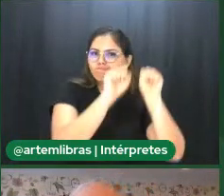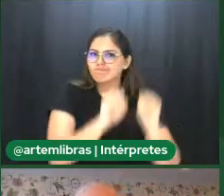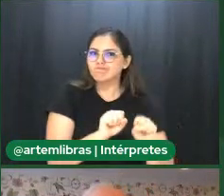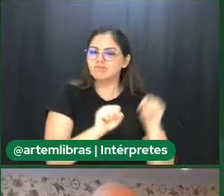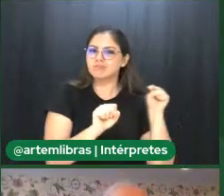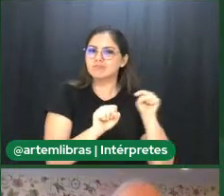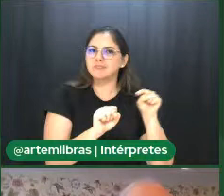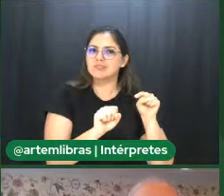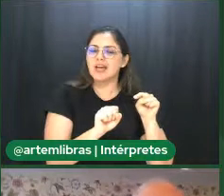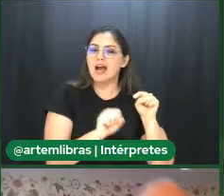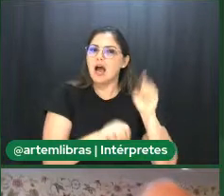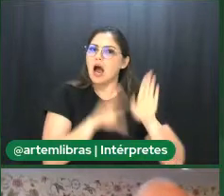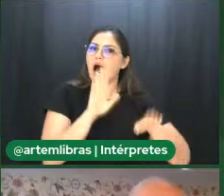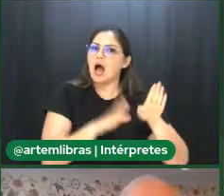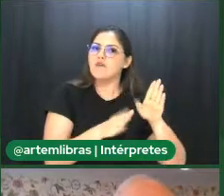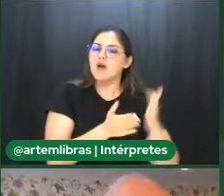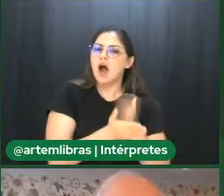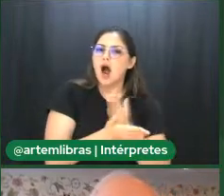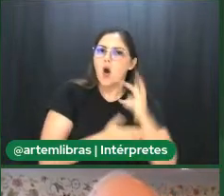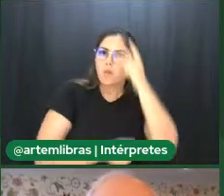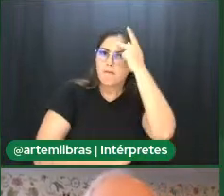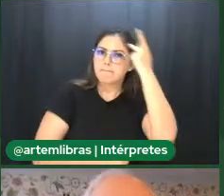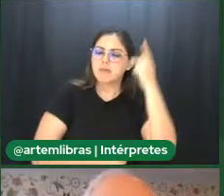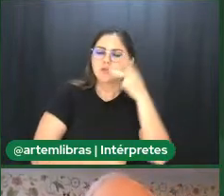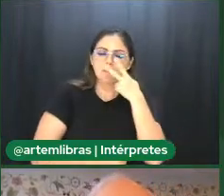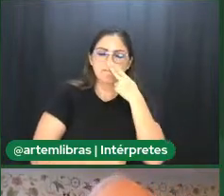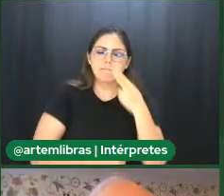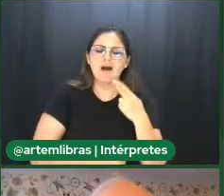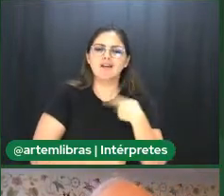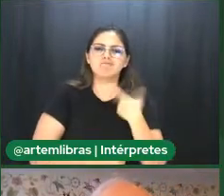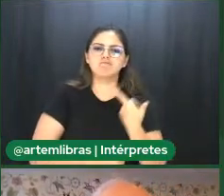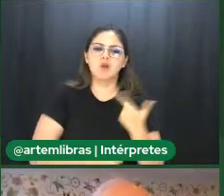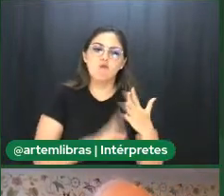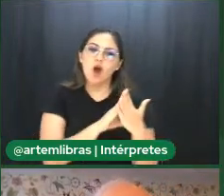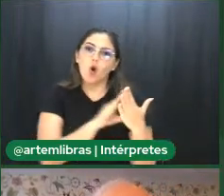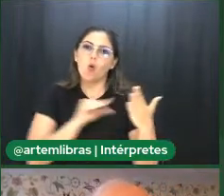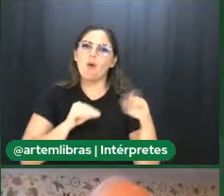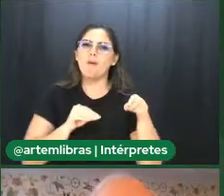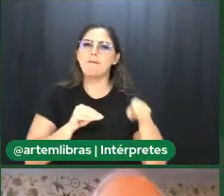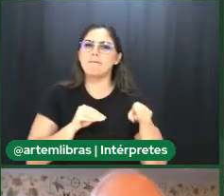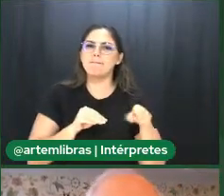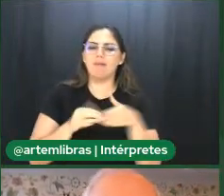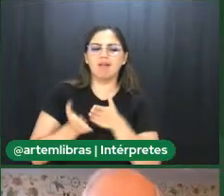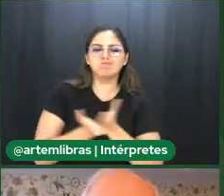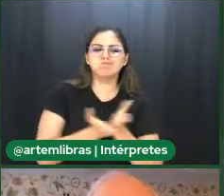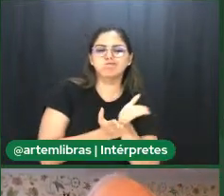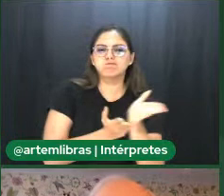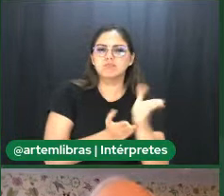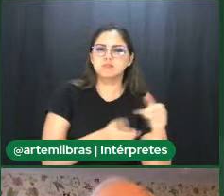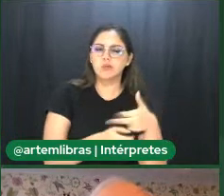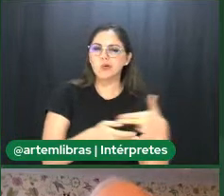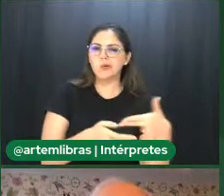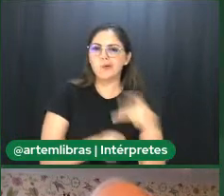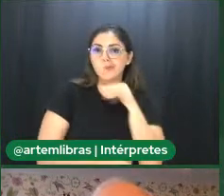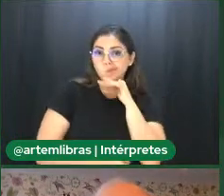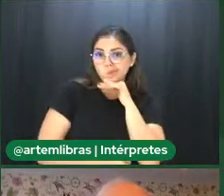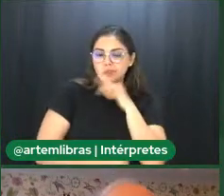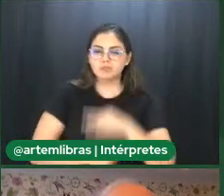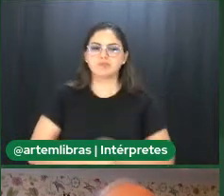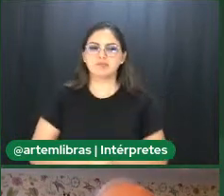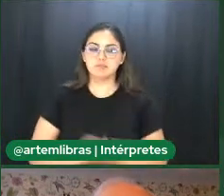the message that the future is human-centered. If you're interested to know more, please join the Google